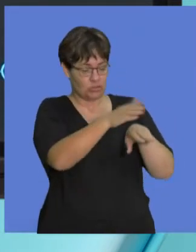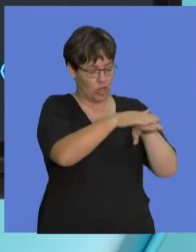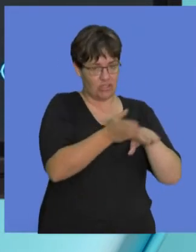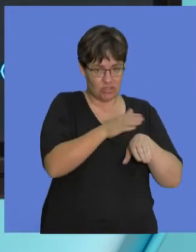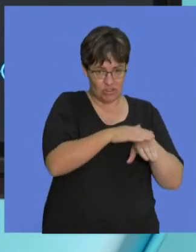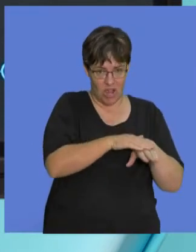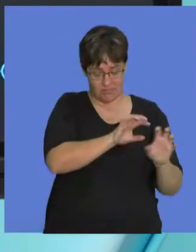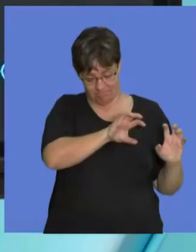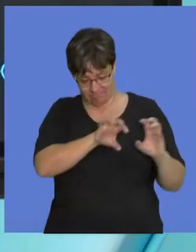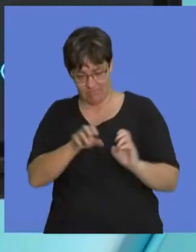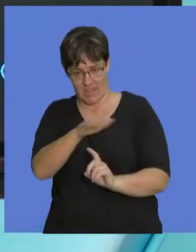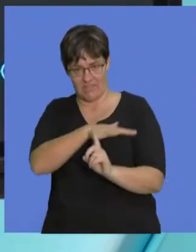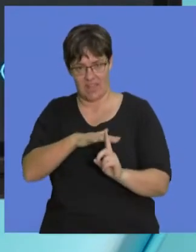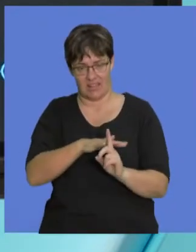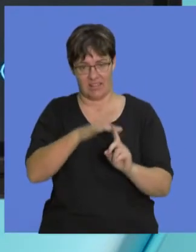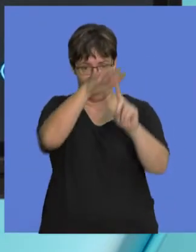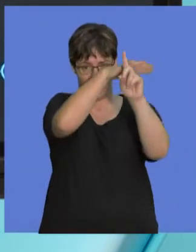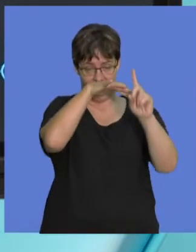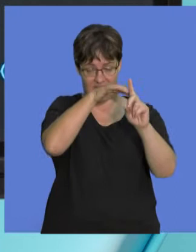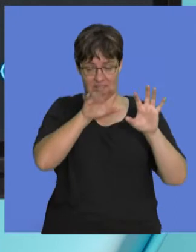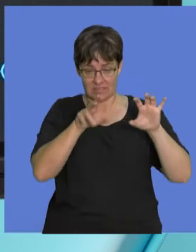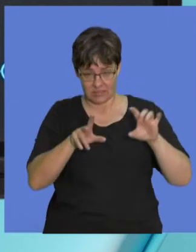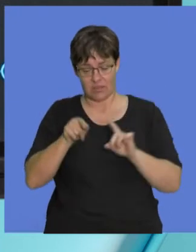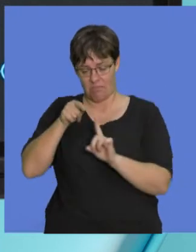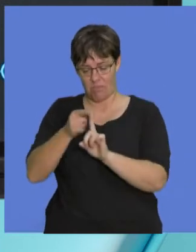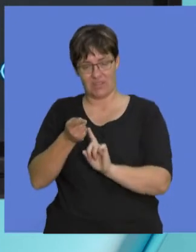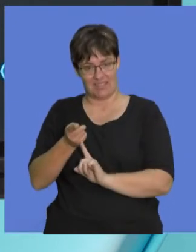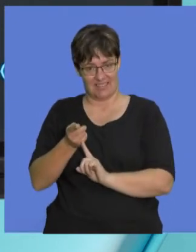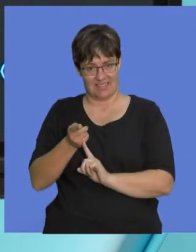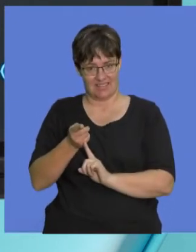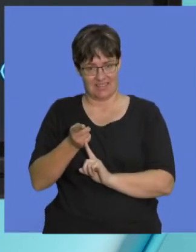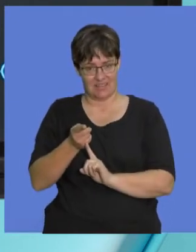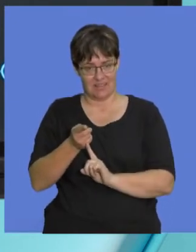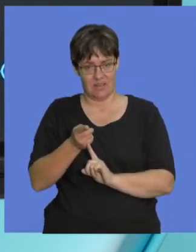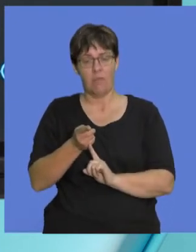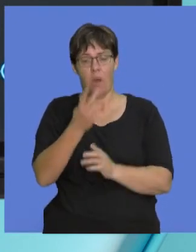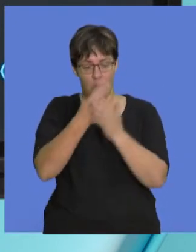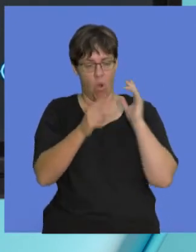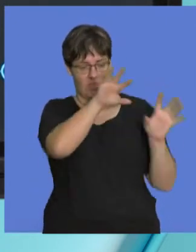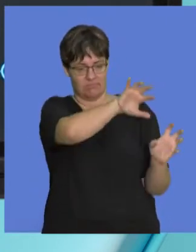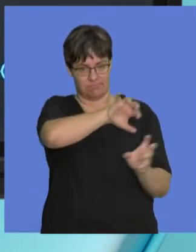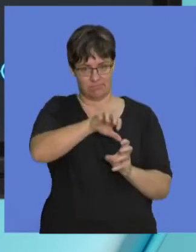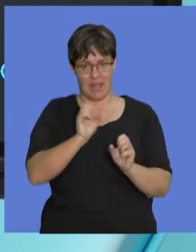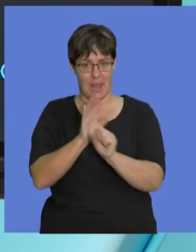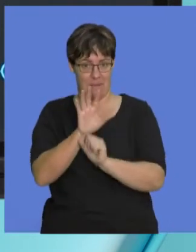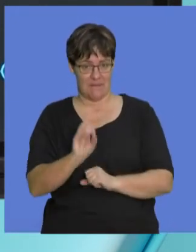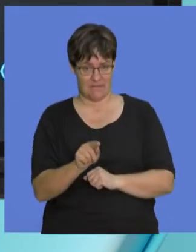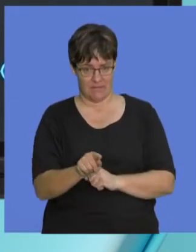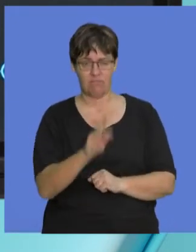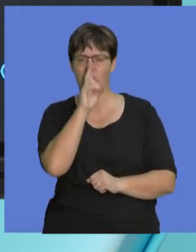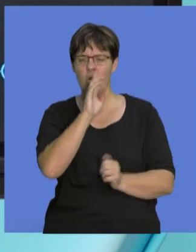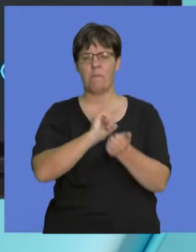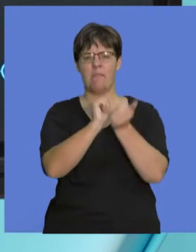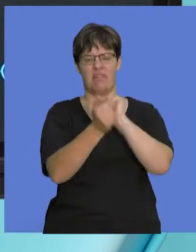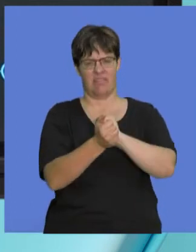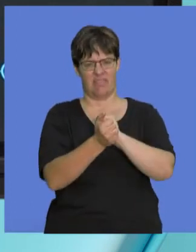charges that create the field, and the common point which is in the field of both. But before that, let's look at the mathematical relationship that